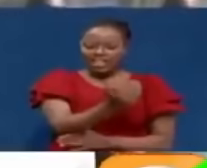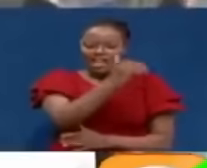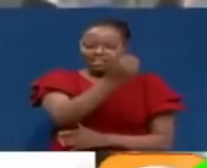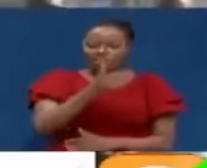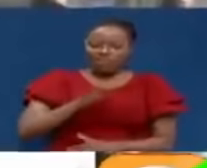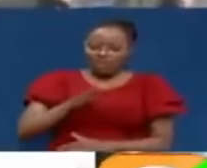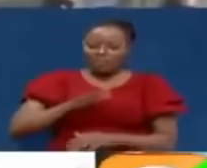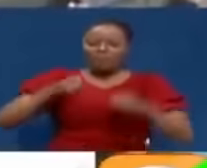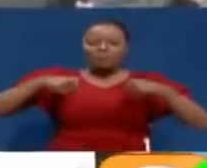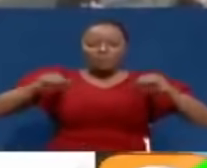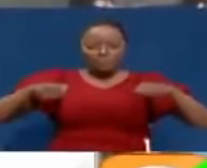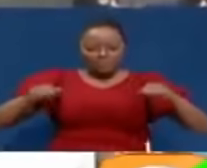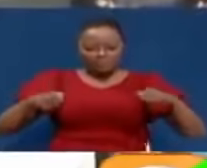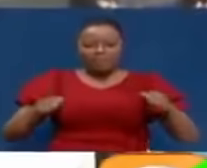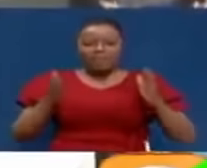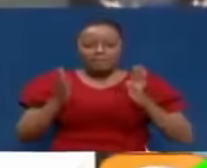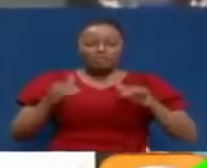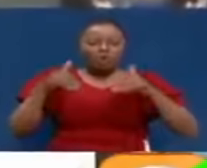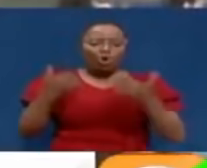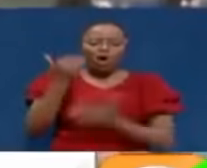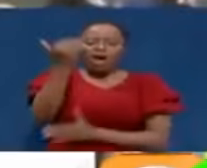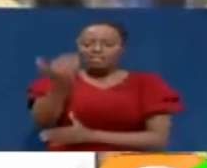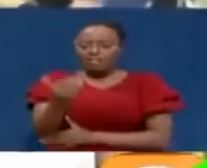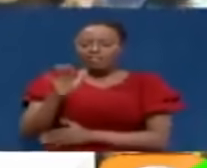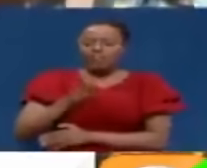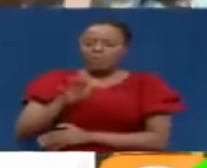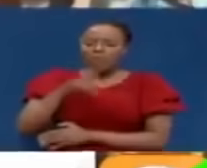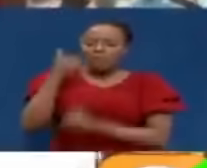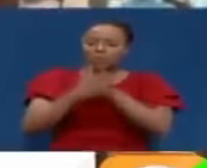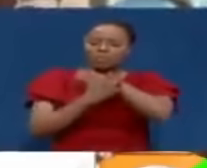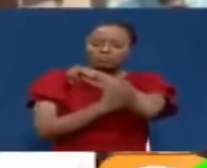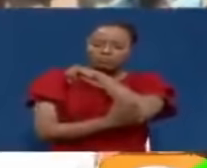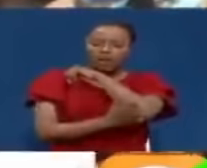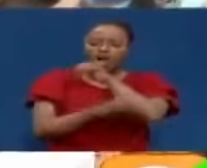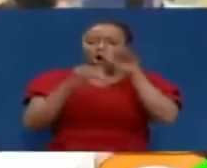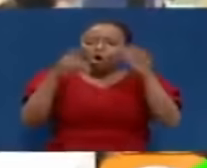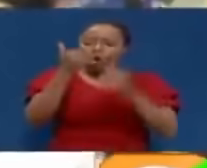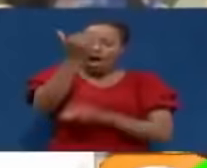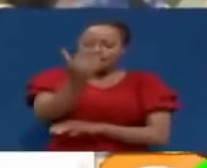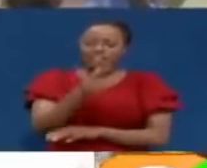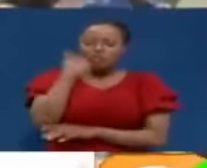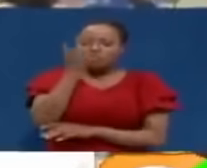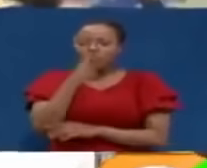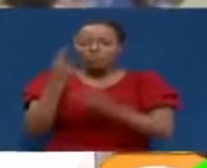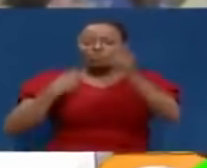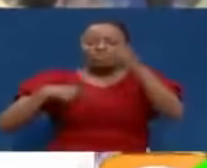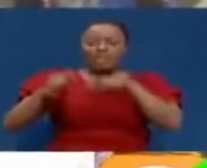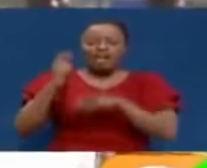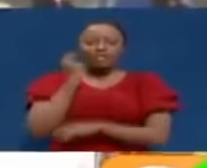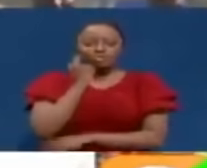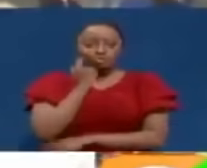mtoto wa mama wa bodaboda, ama mtoto wa mama maskini, ama mtoto wa yule anauza